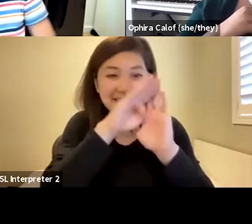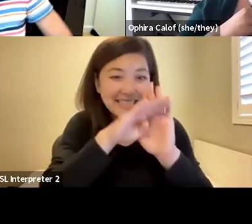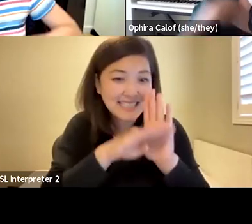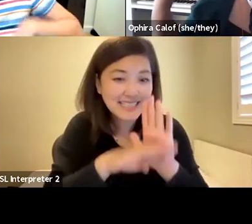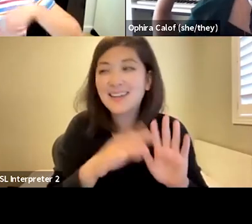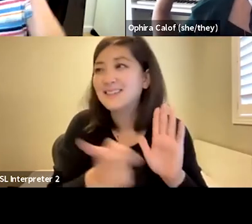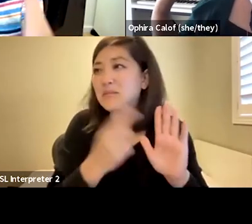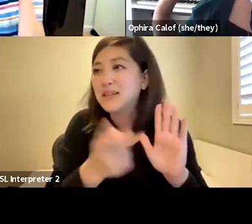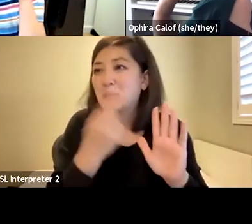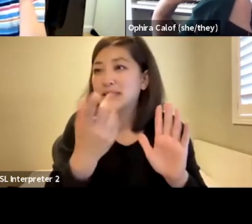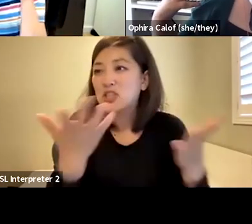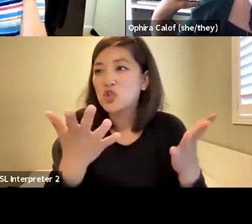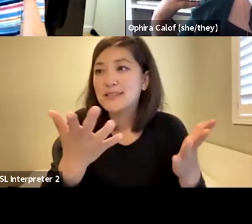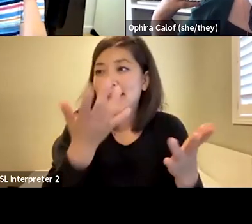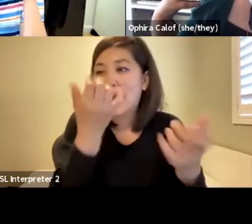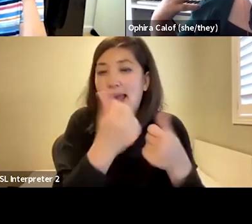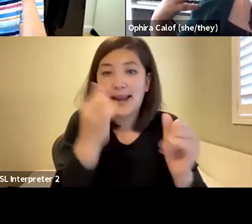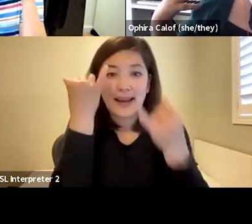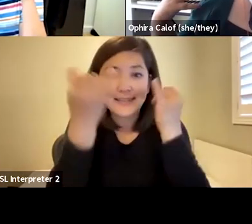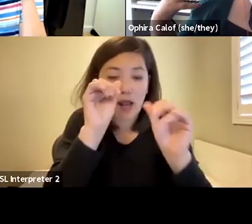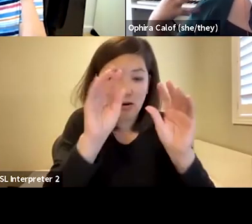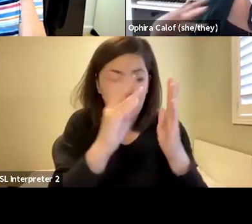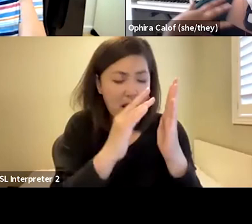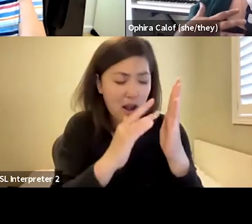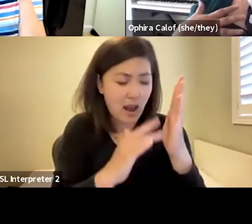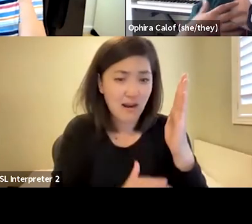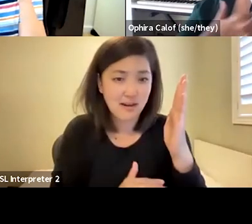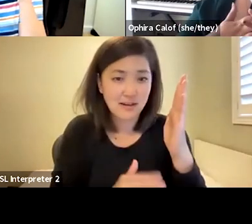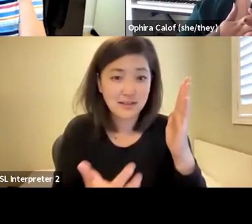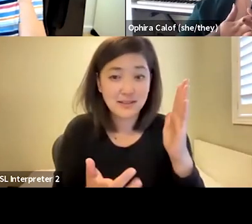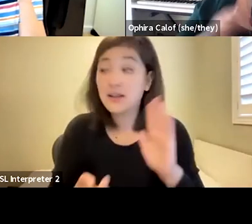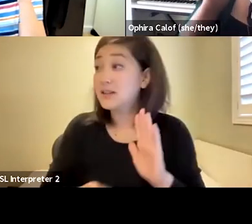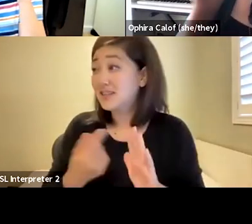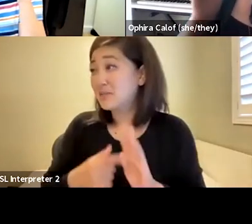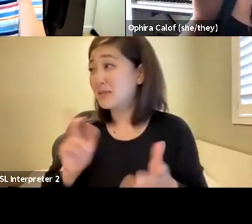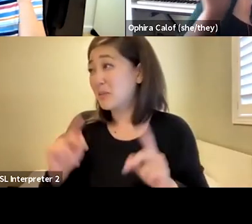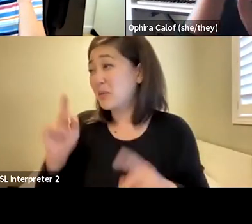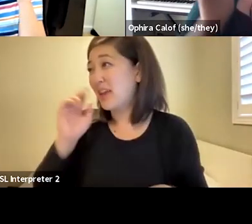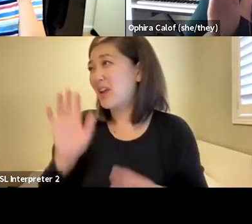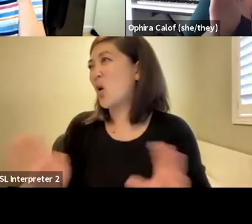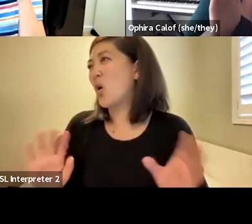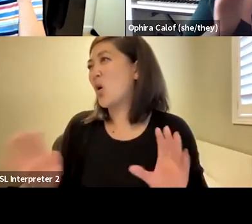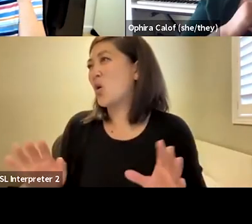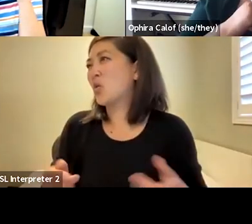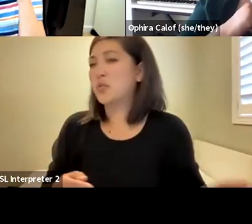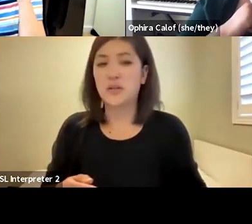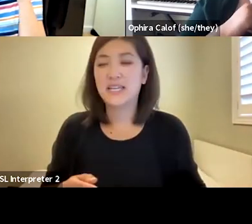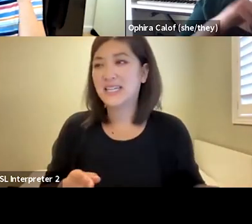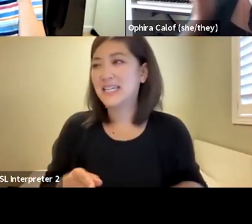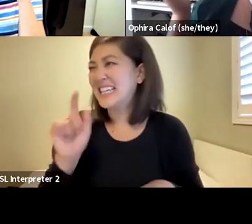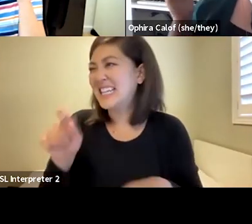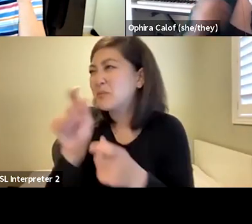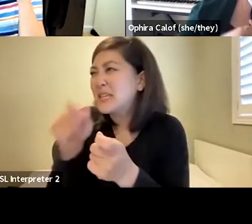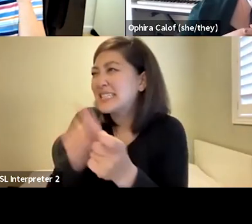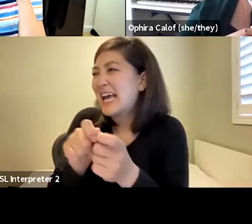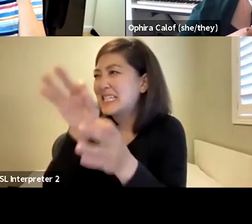think society tells us so often that maybe it isn't valid, or maybe we have to make sure it's just right. But